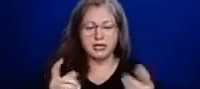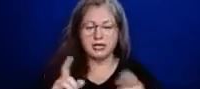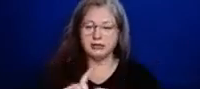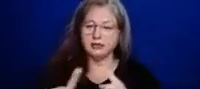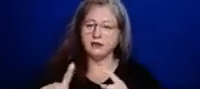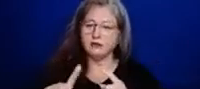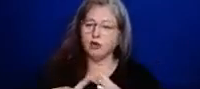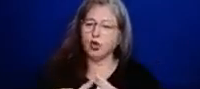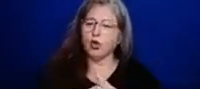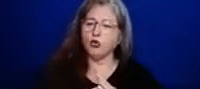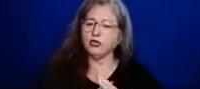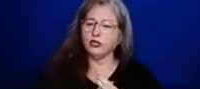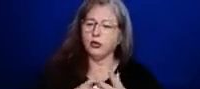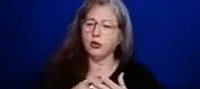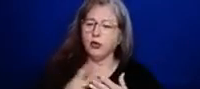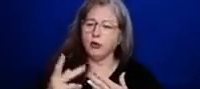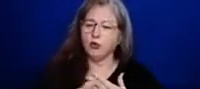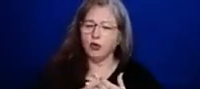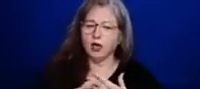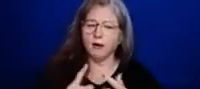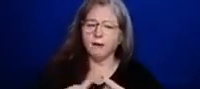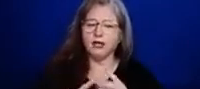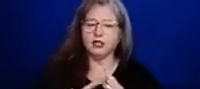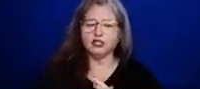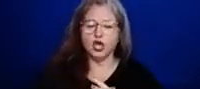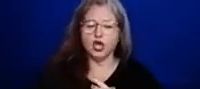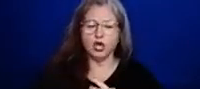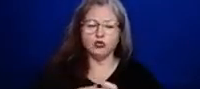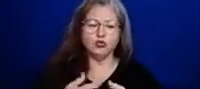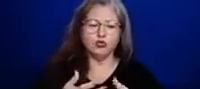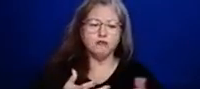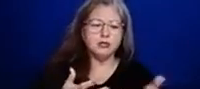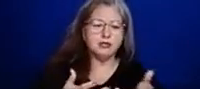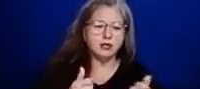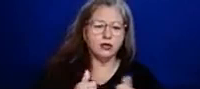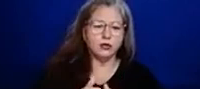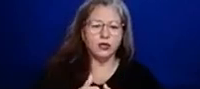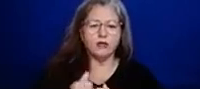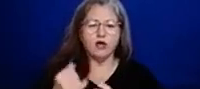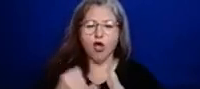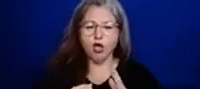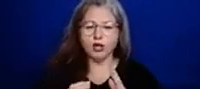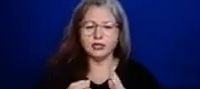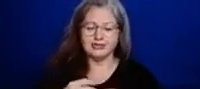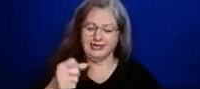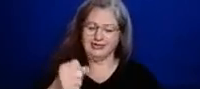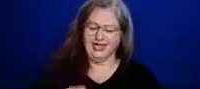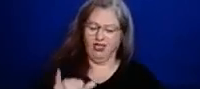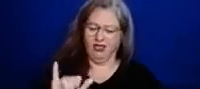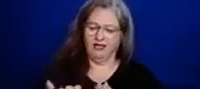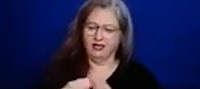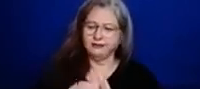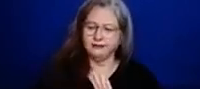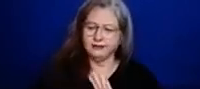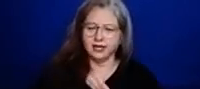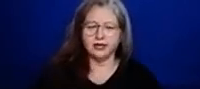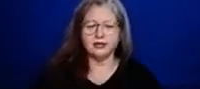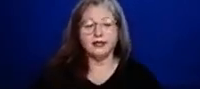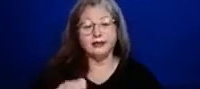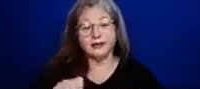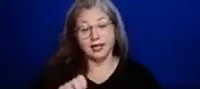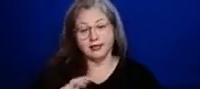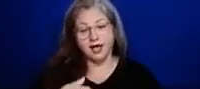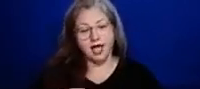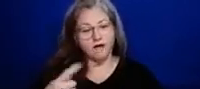original programs that started to deal with artists of the south of the state. And of course, I have